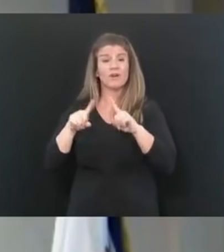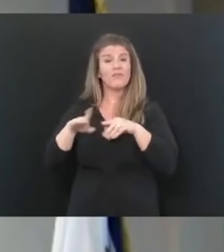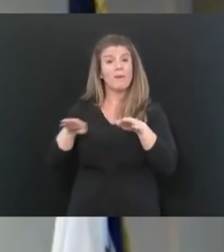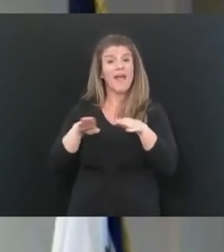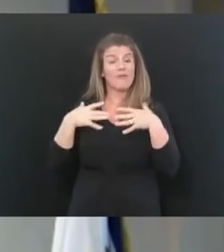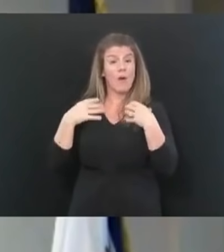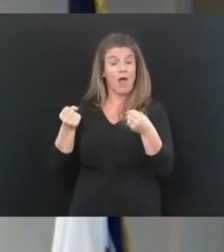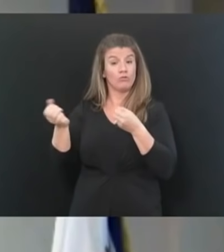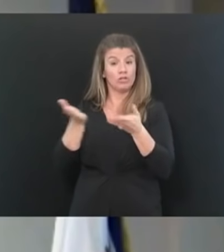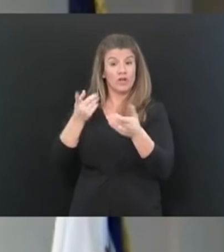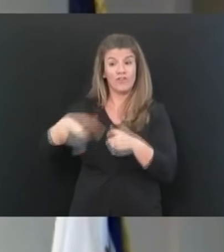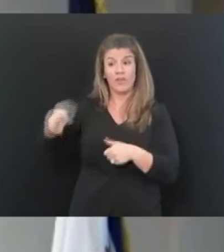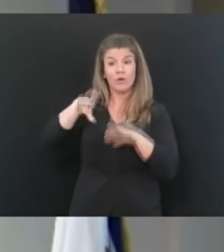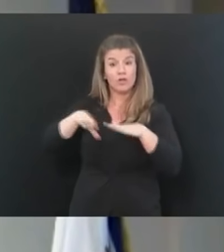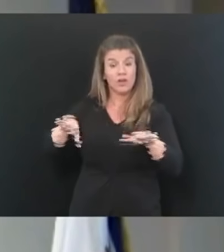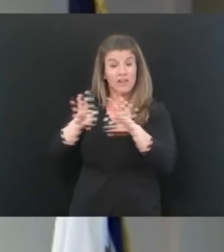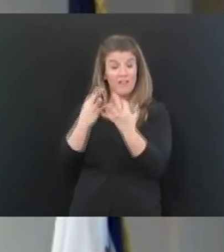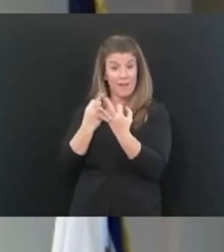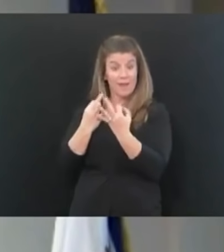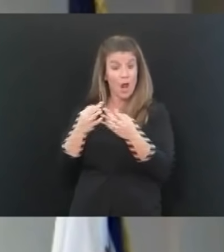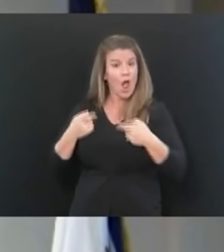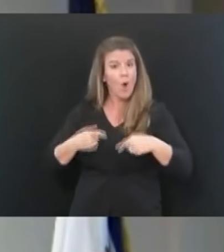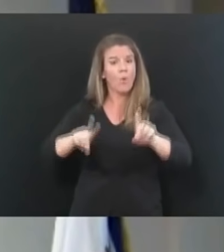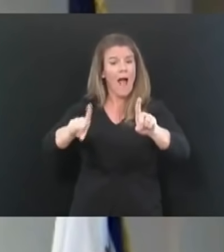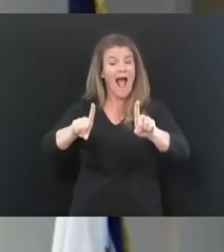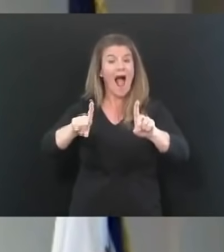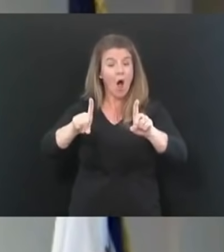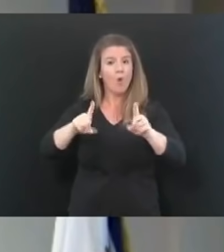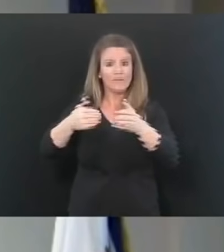families. And while social distancing with